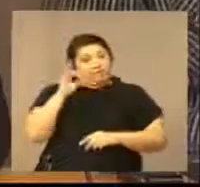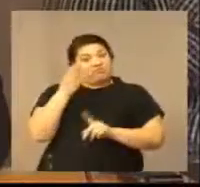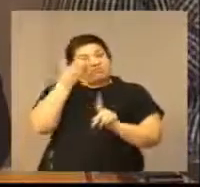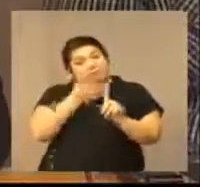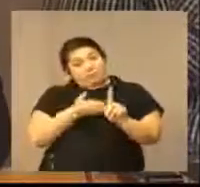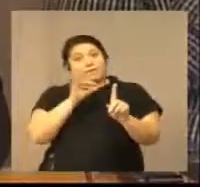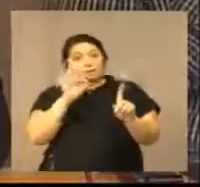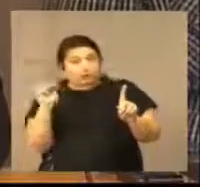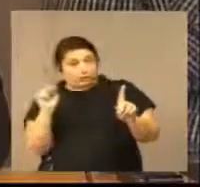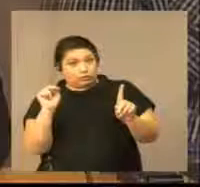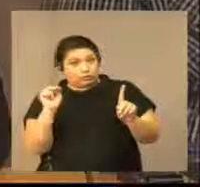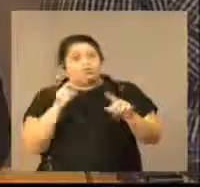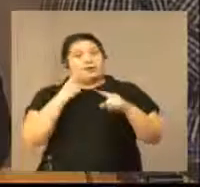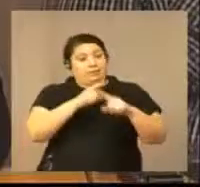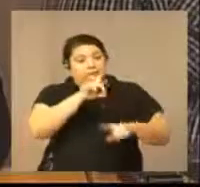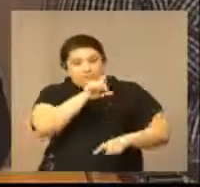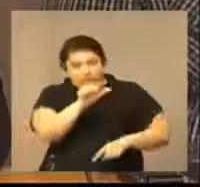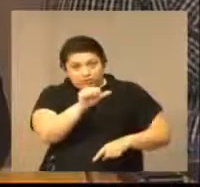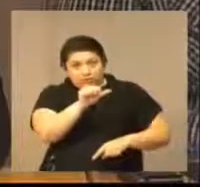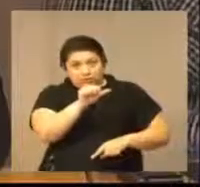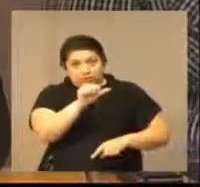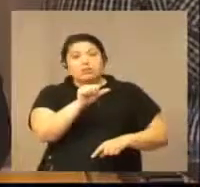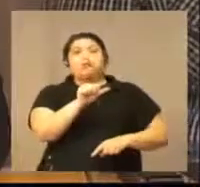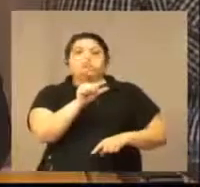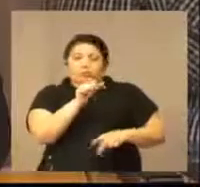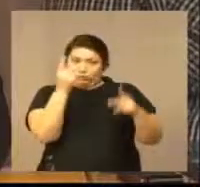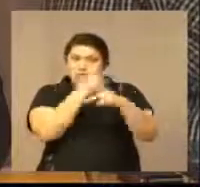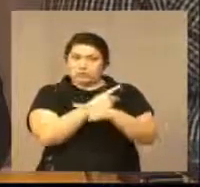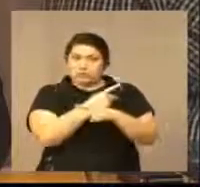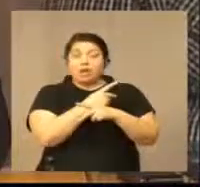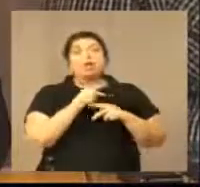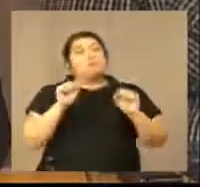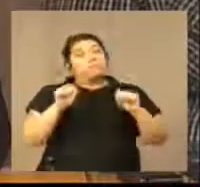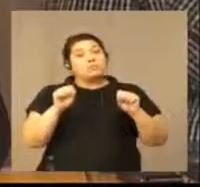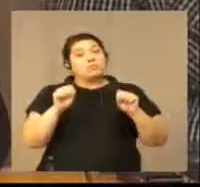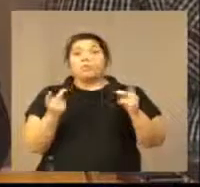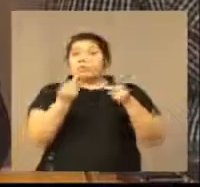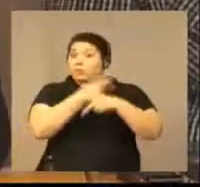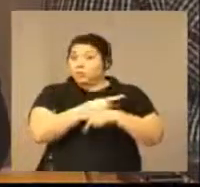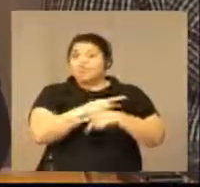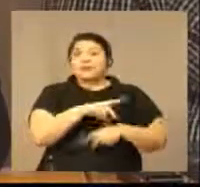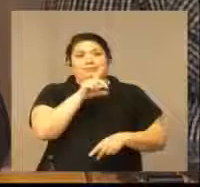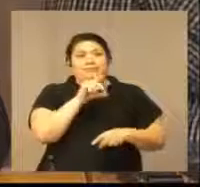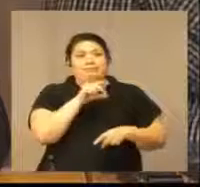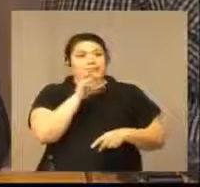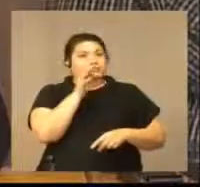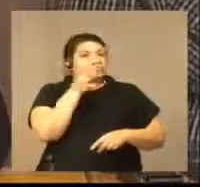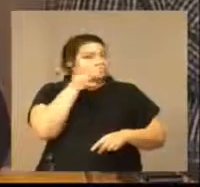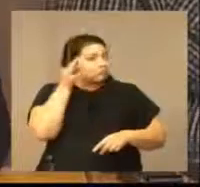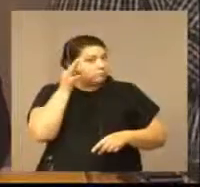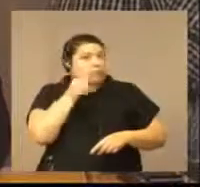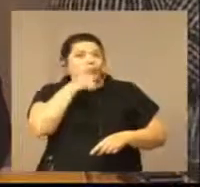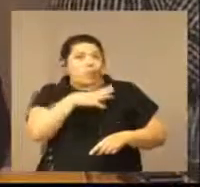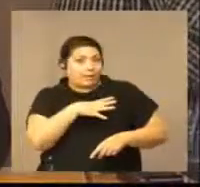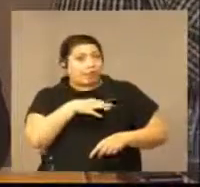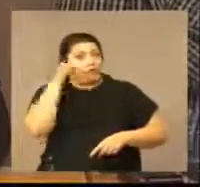if you are a First Nations person living with a disability, and further compounded if you are a First Nations woman or girl